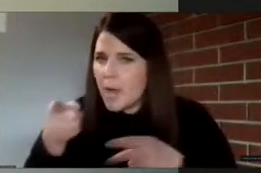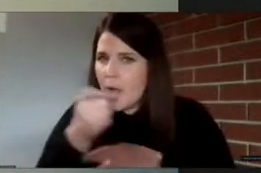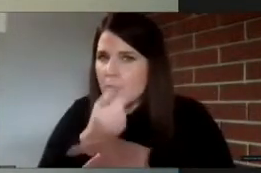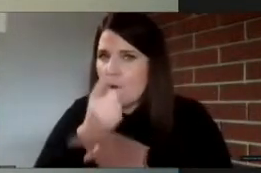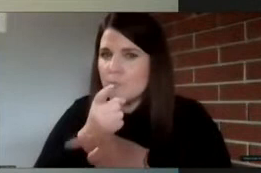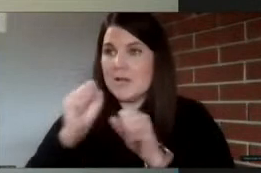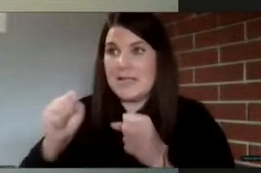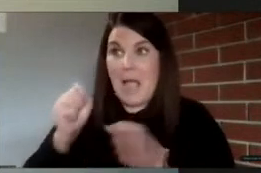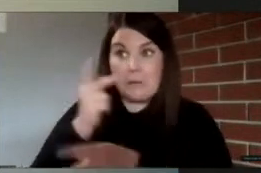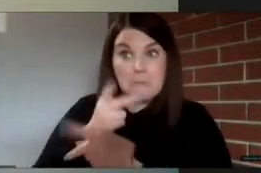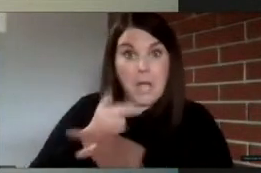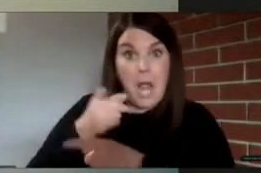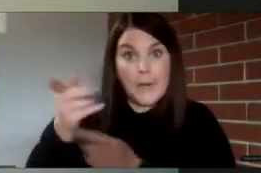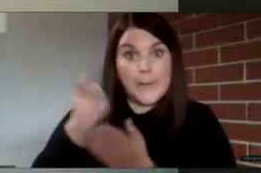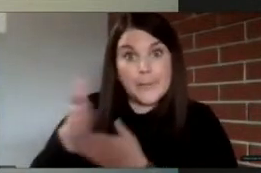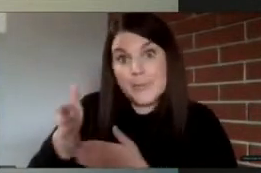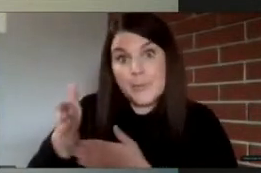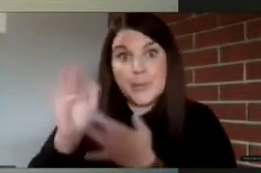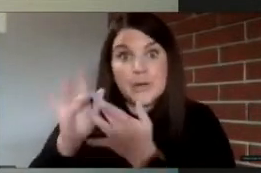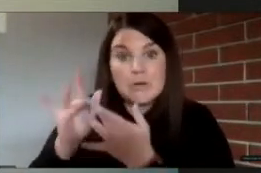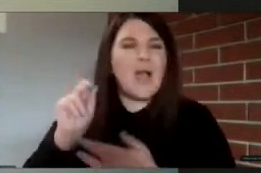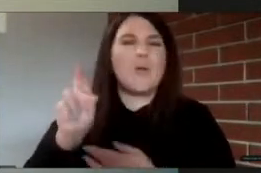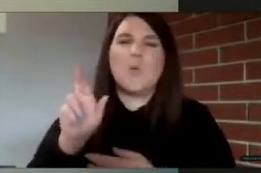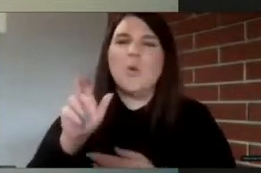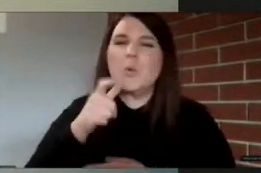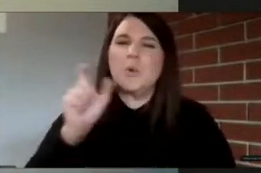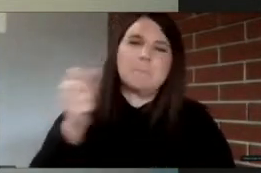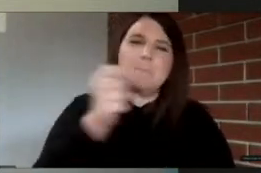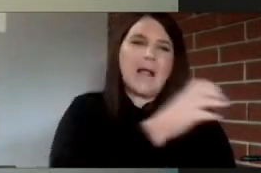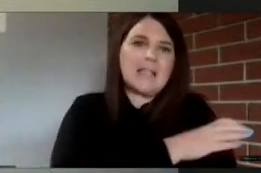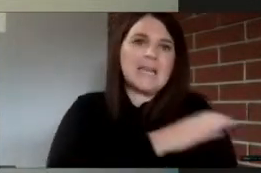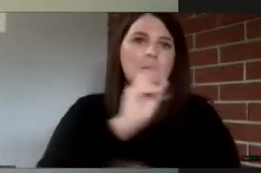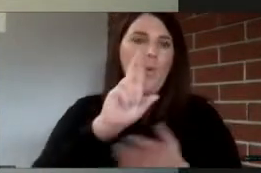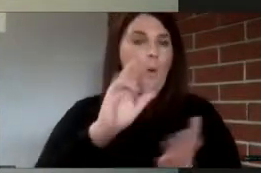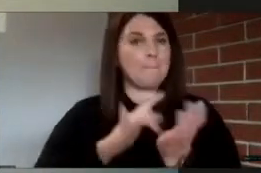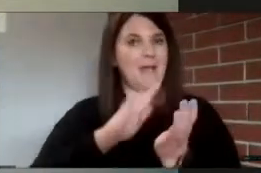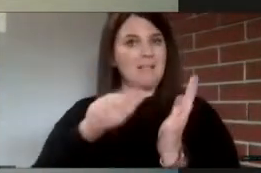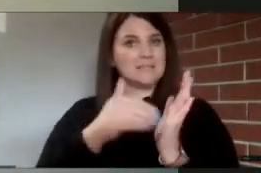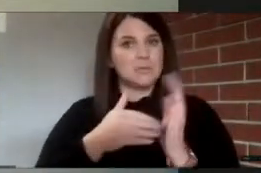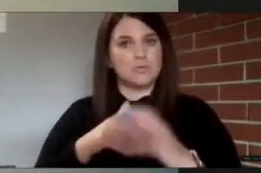in the community and who needs to be cared for in a clinic or a medical center.